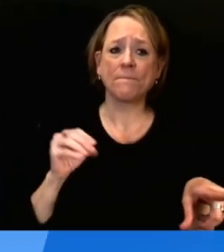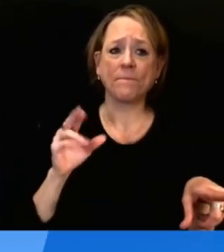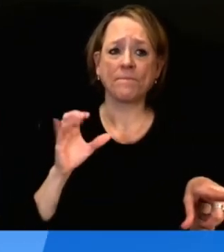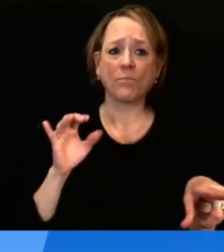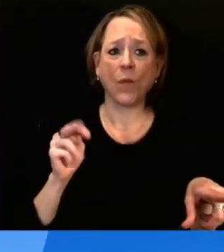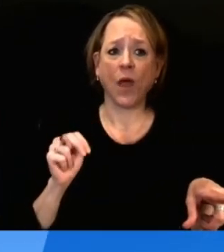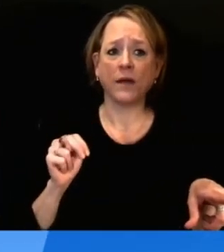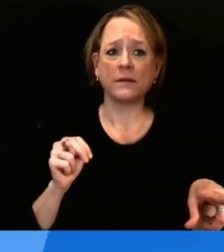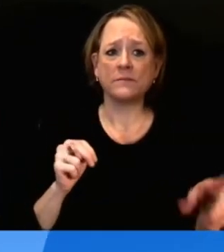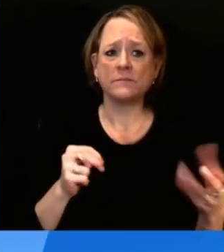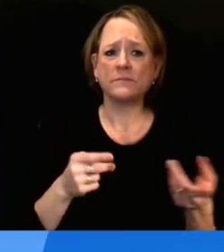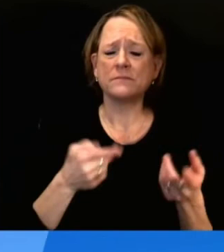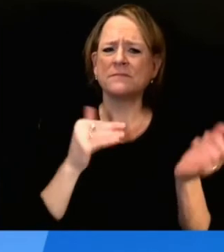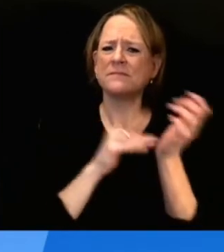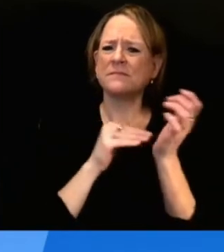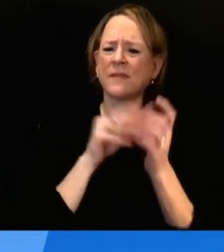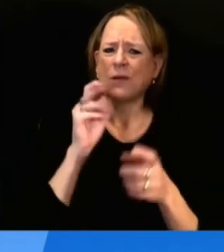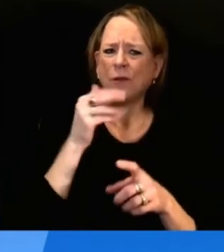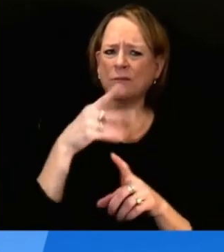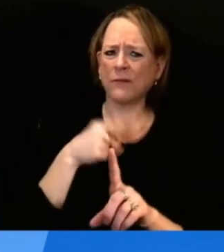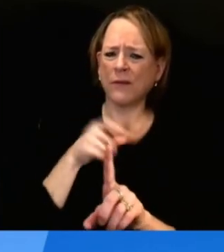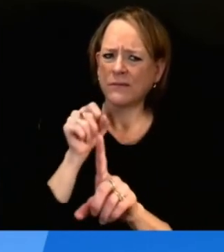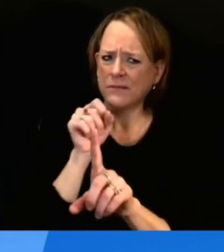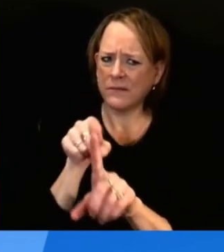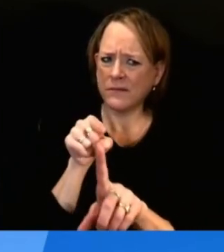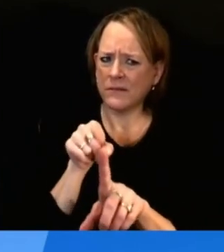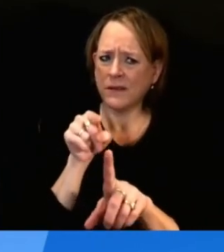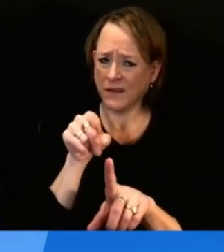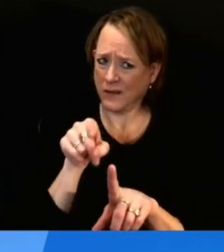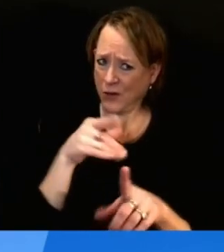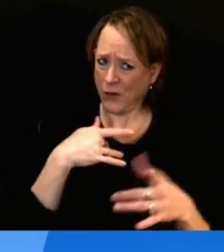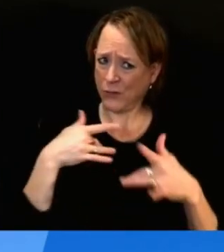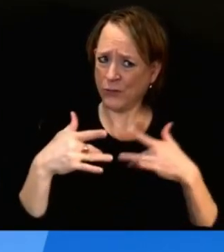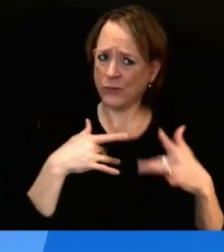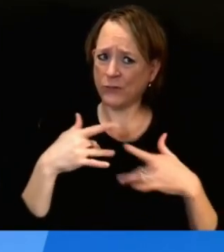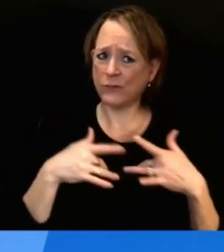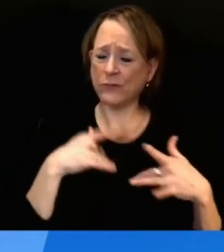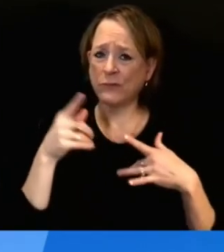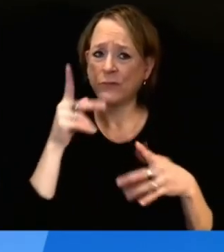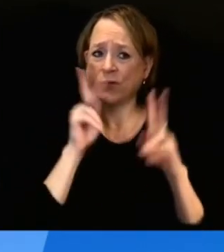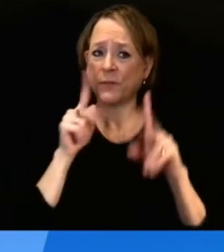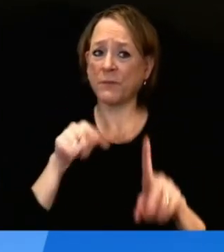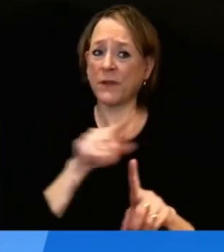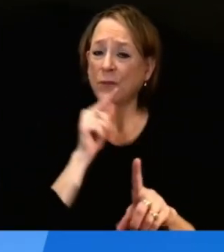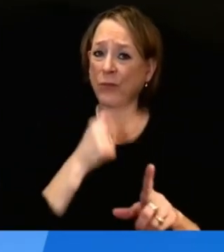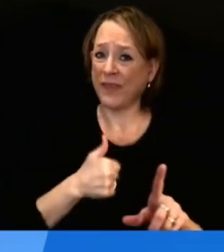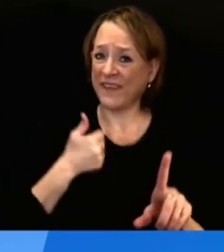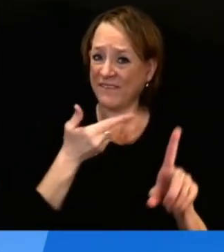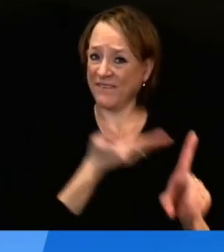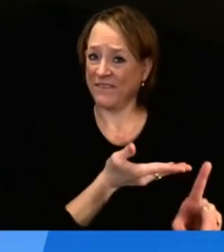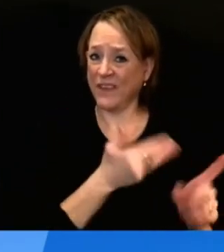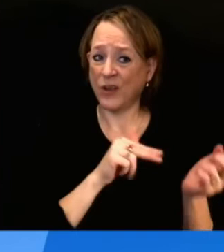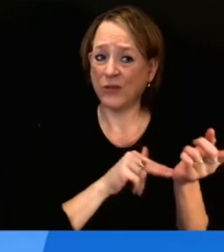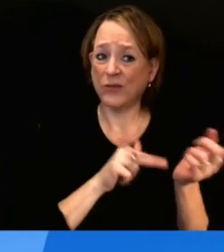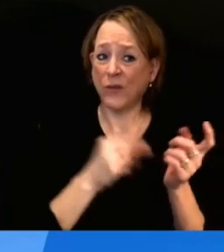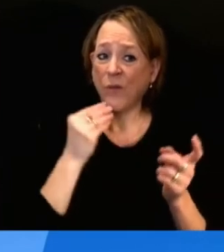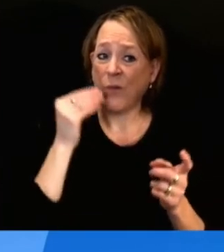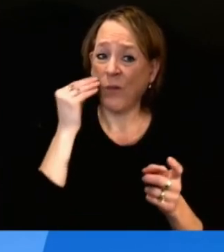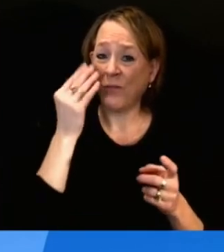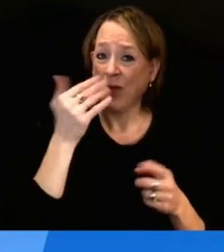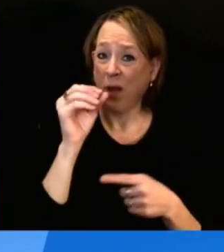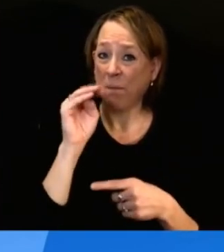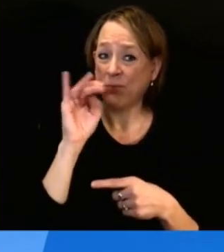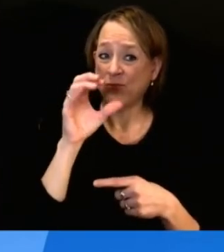Omicron variant is to nursing home residents, and how important is it that they do get a booster